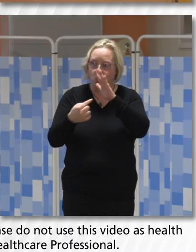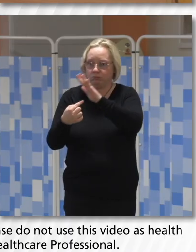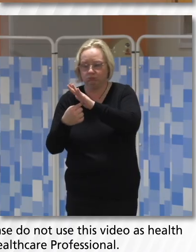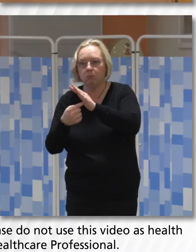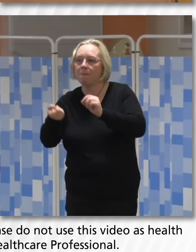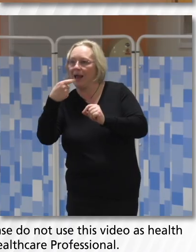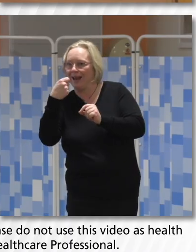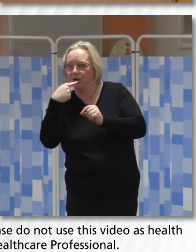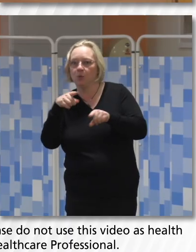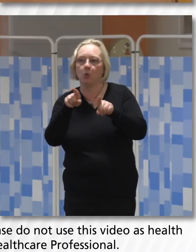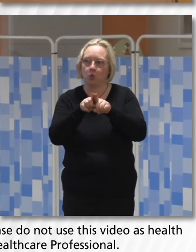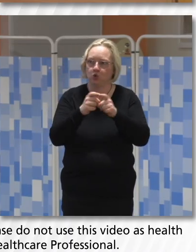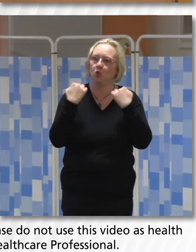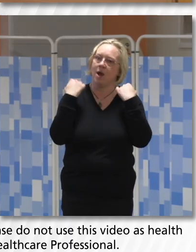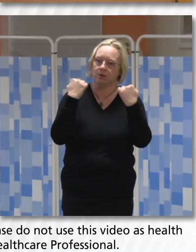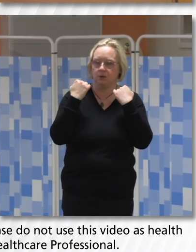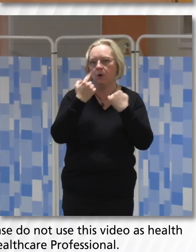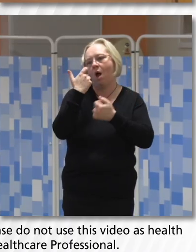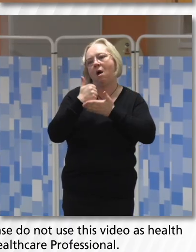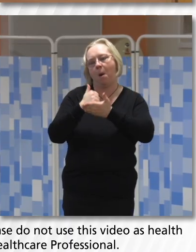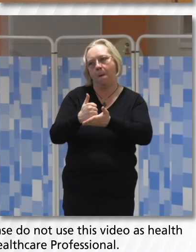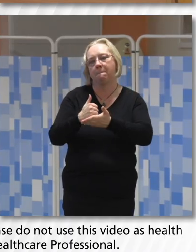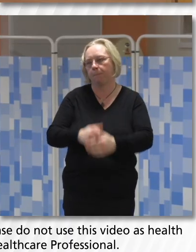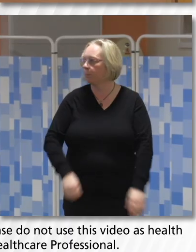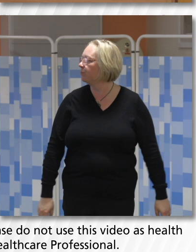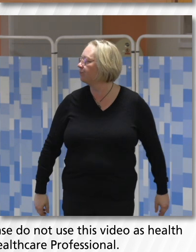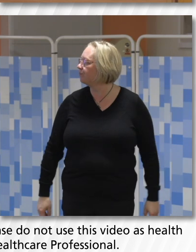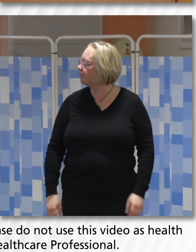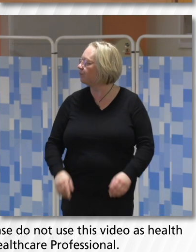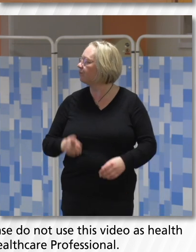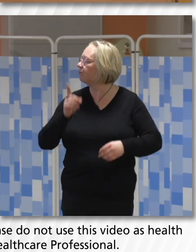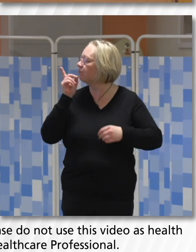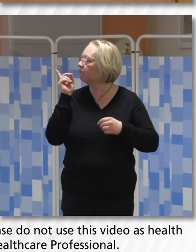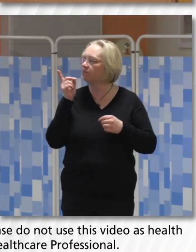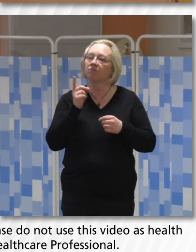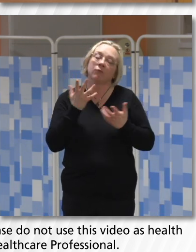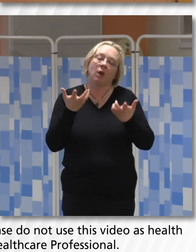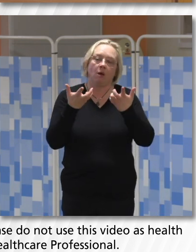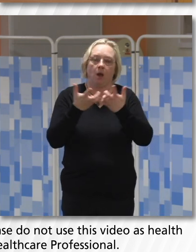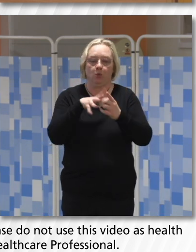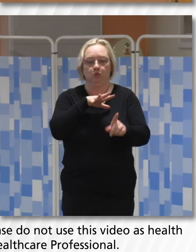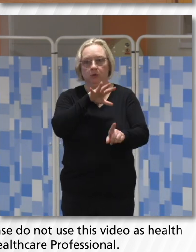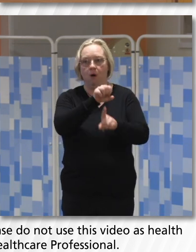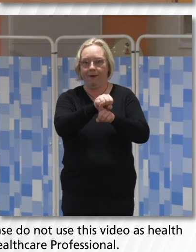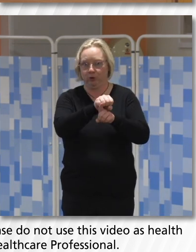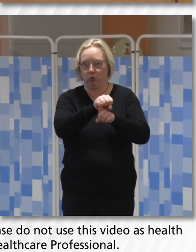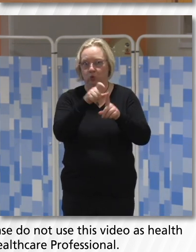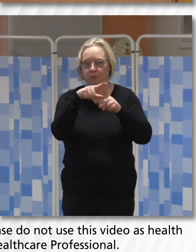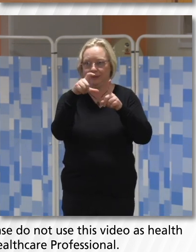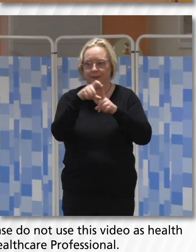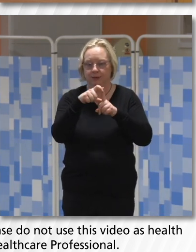So if somebody has got Parkinson's, the way that they will get a diagnosis is they turn up in a clinic and they have something